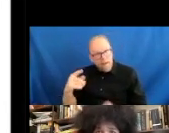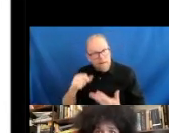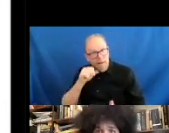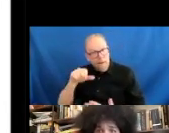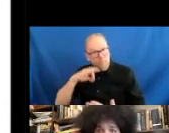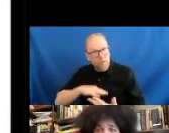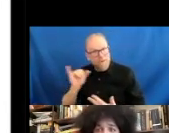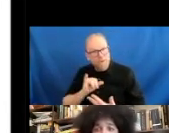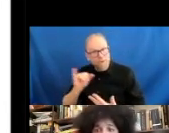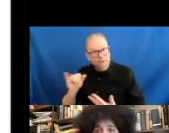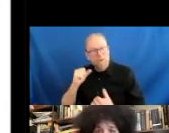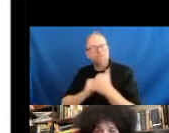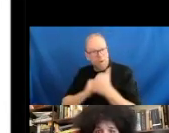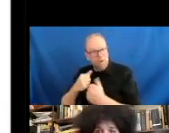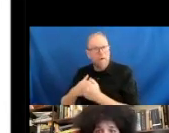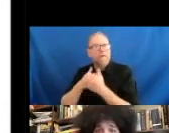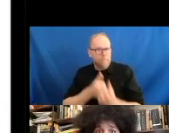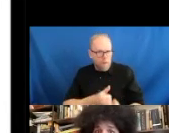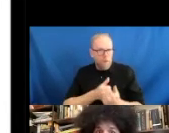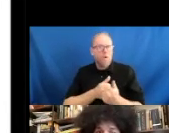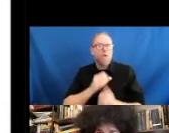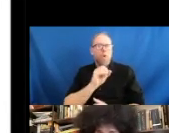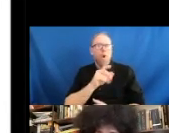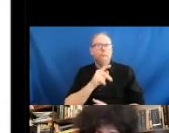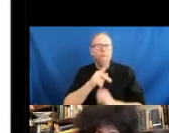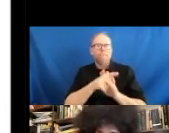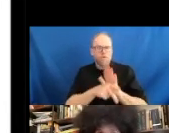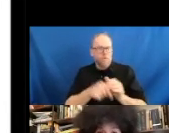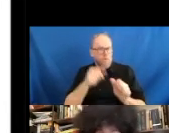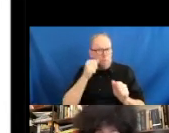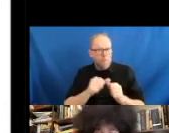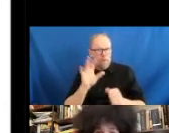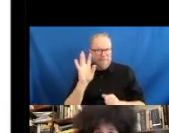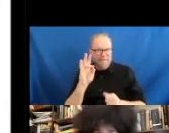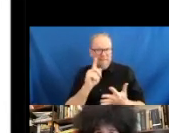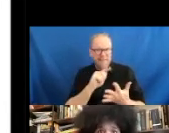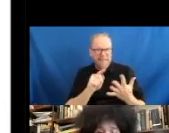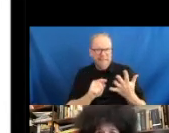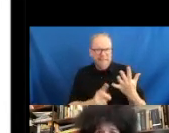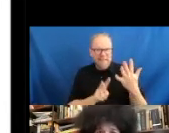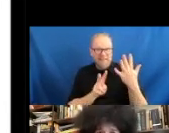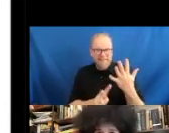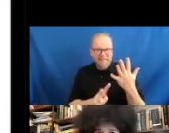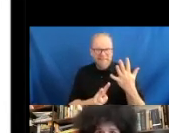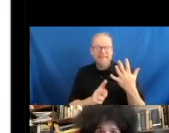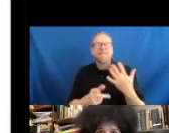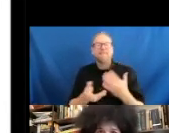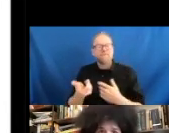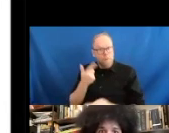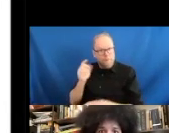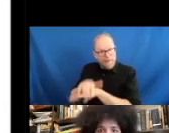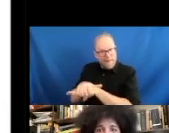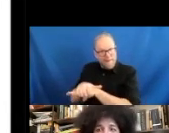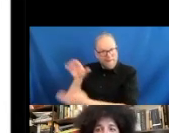are structured to follow cooperative principles. Remember the 7 principles from England back in the Industrial Revolution that we talked